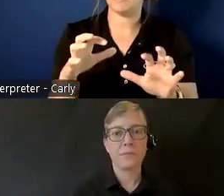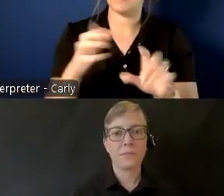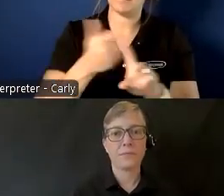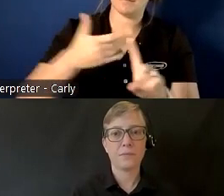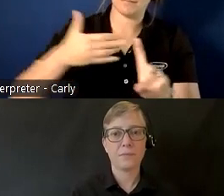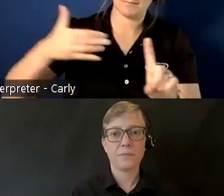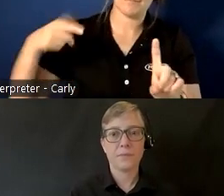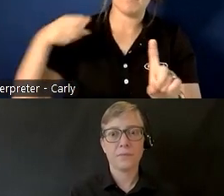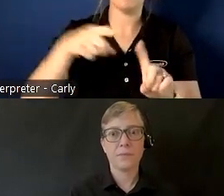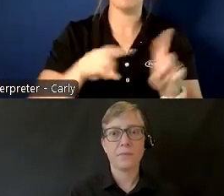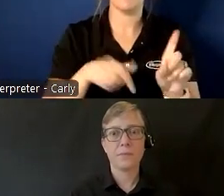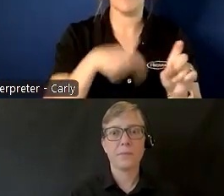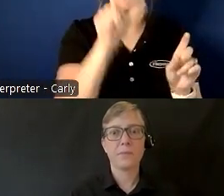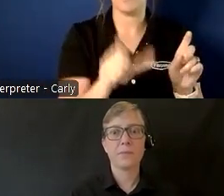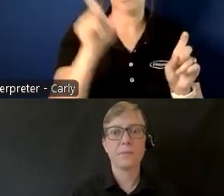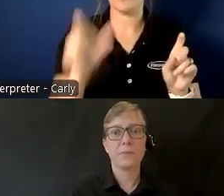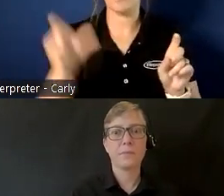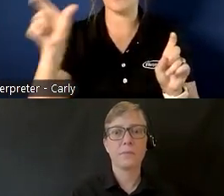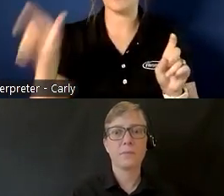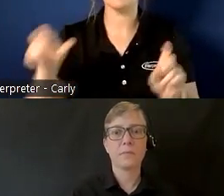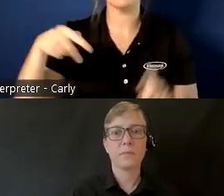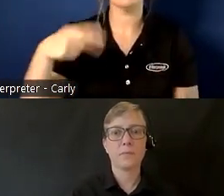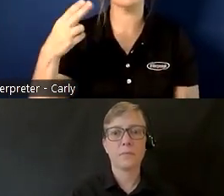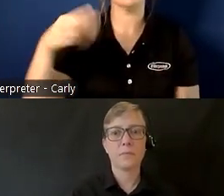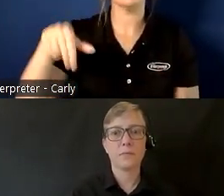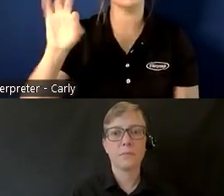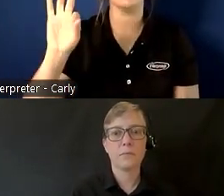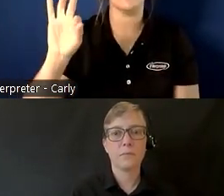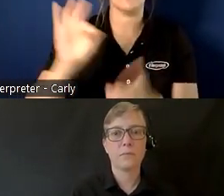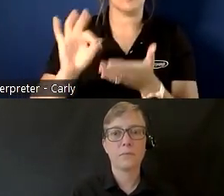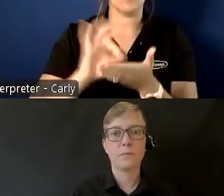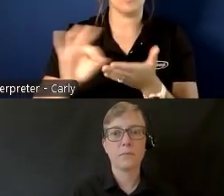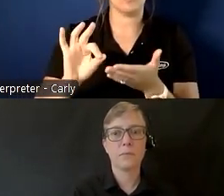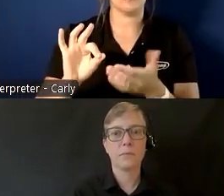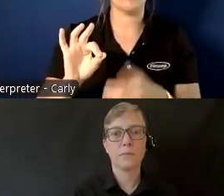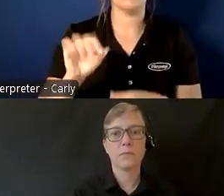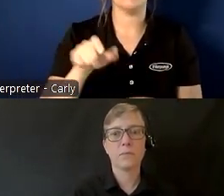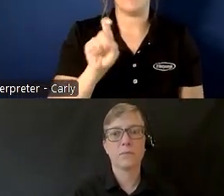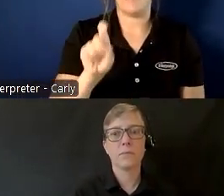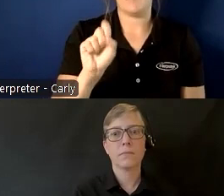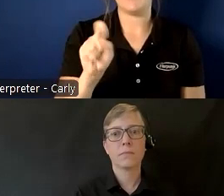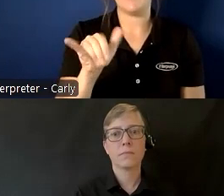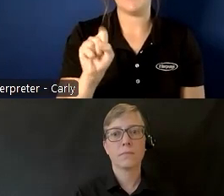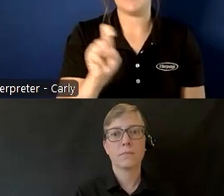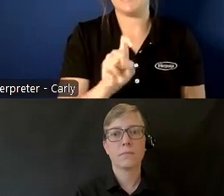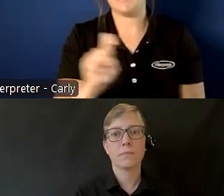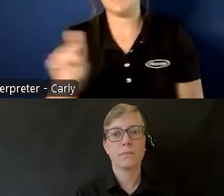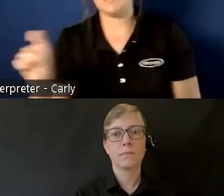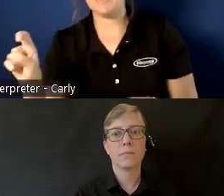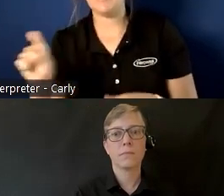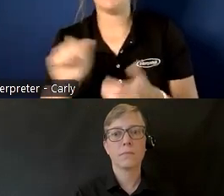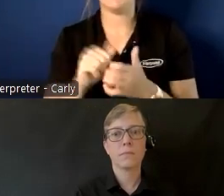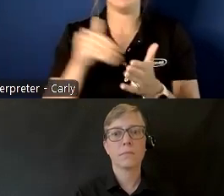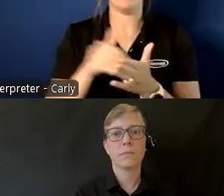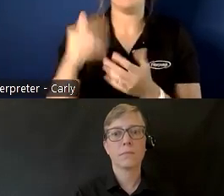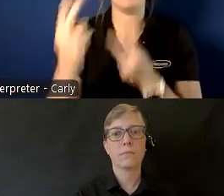that bar graph is the PHQ-9 score. So the x-axis is the sequence of visits. So visit 1,